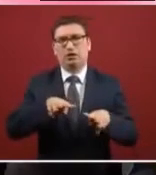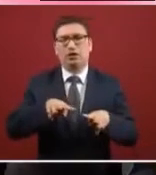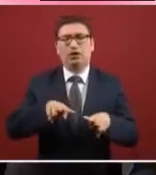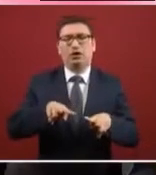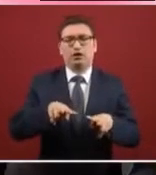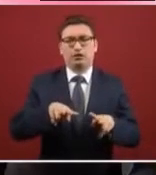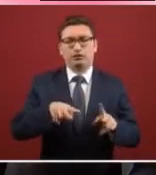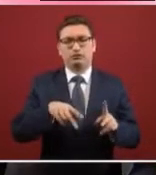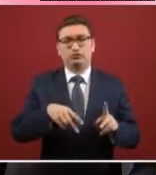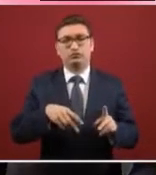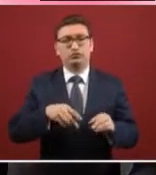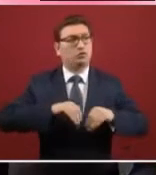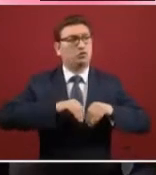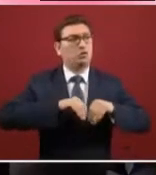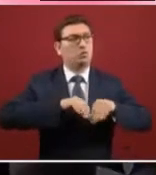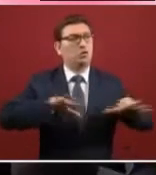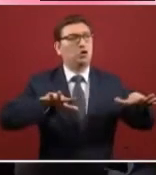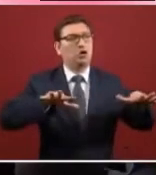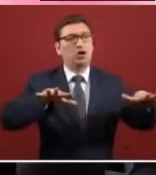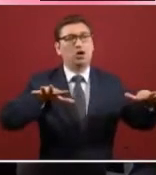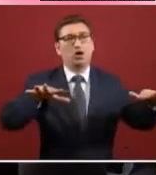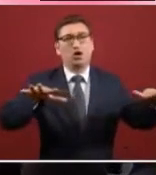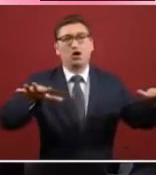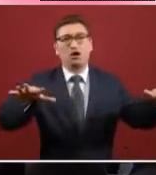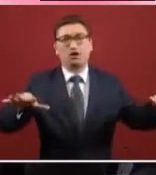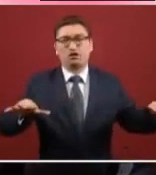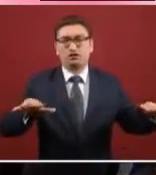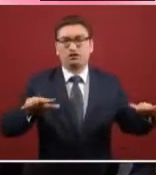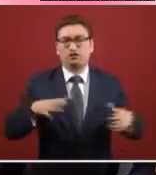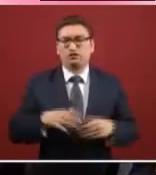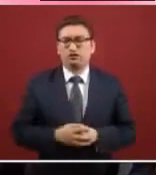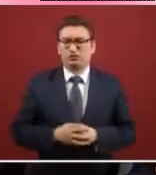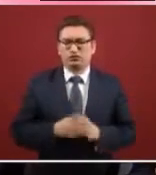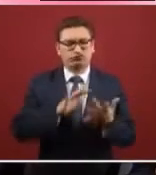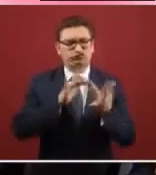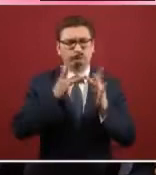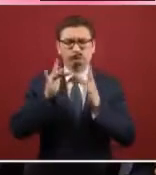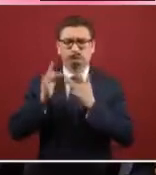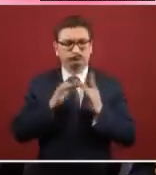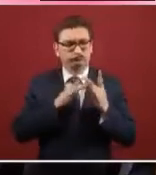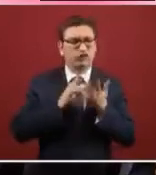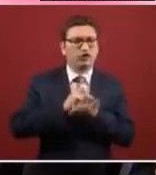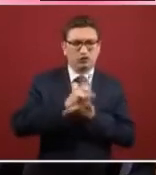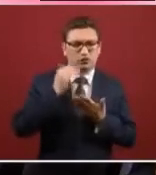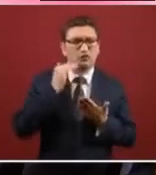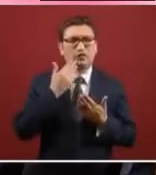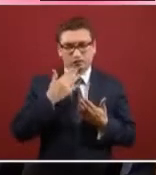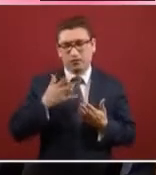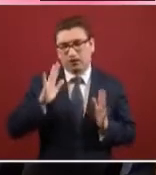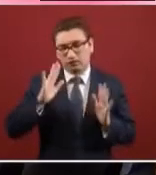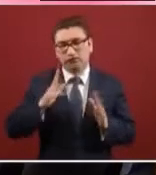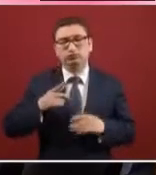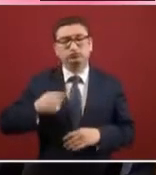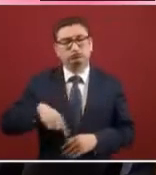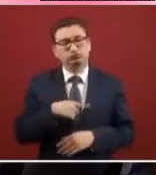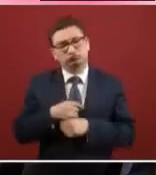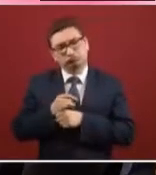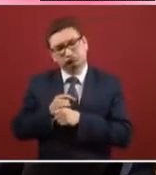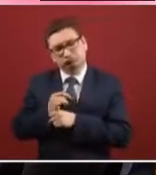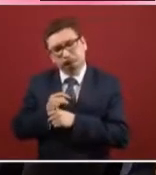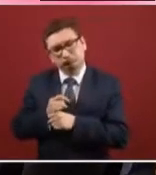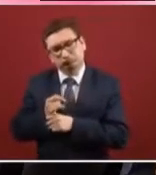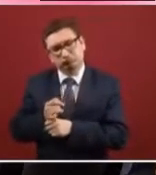que se dio a conocer en las redes sociales. That they said in the entonces, web investigación. That they had